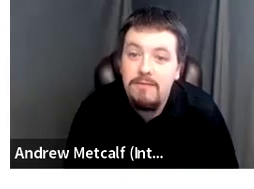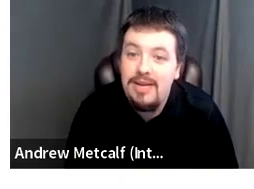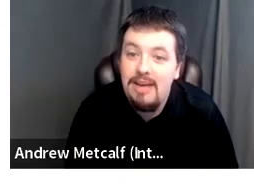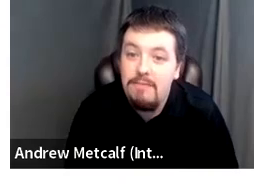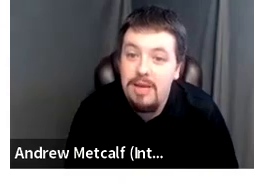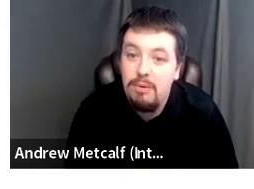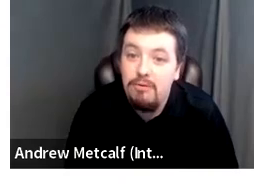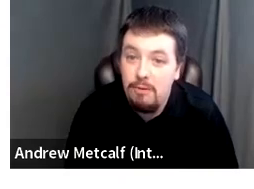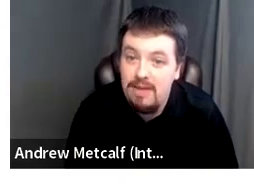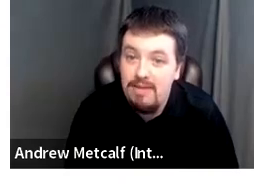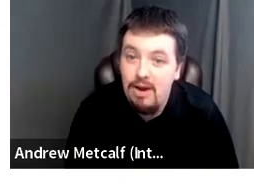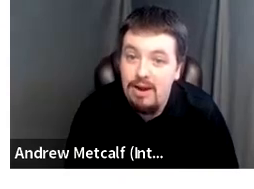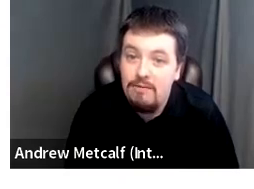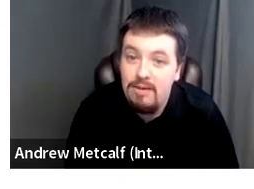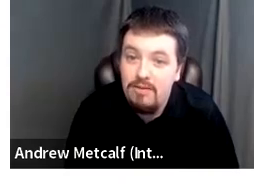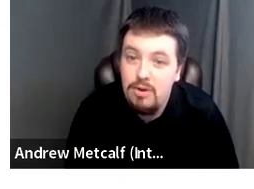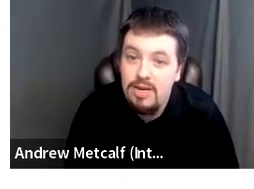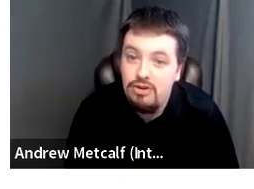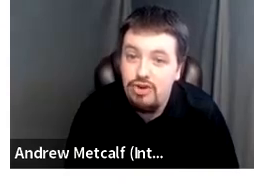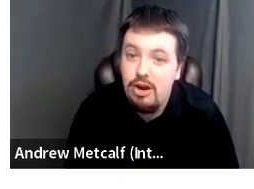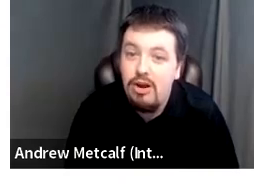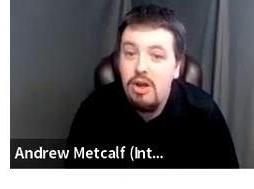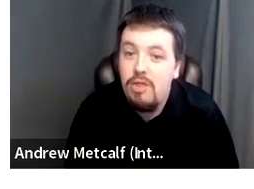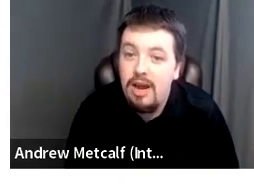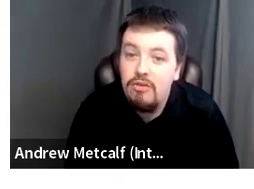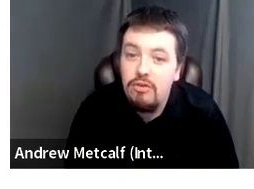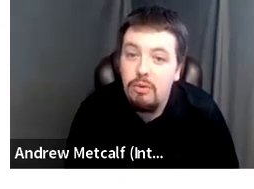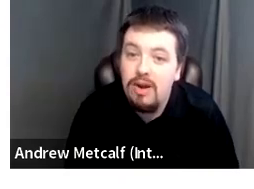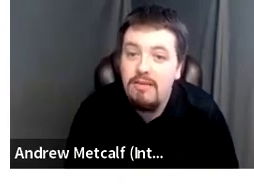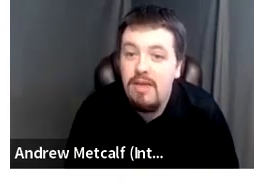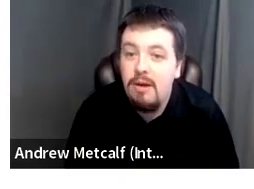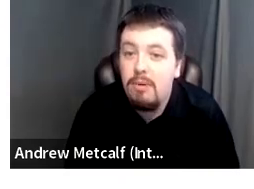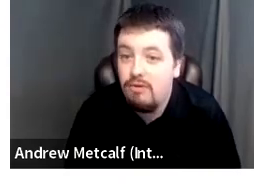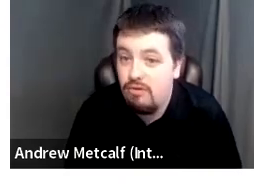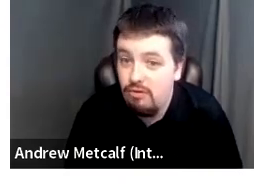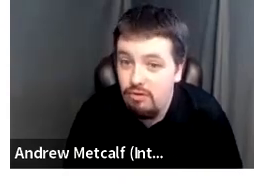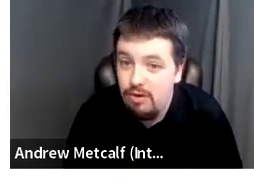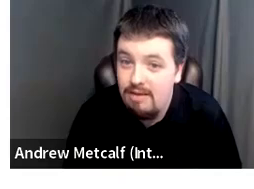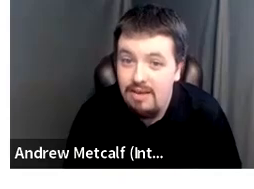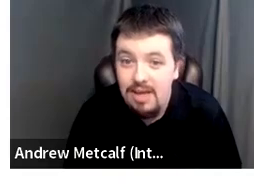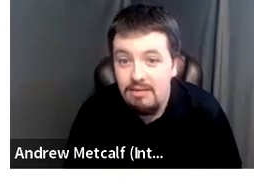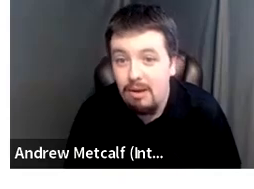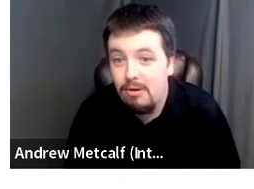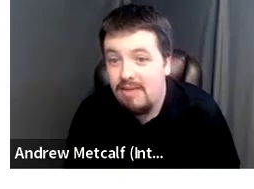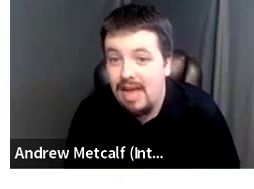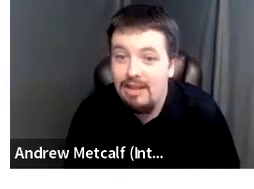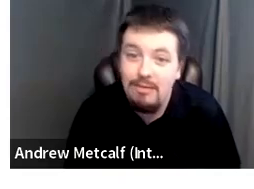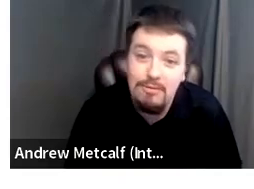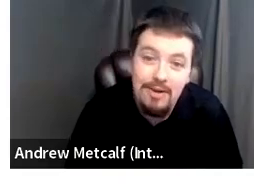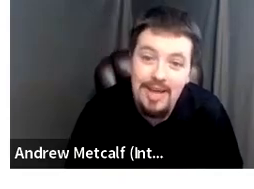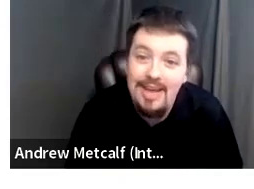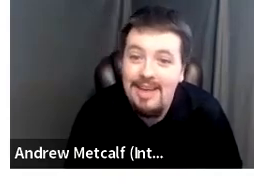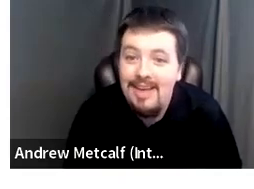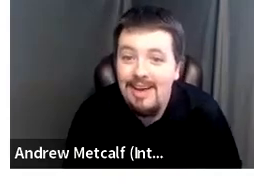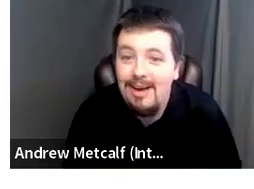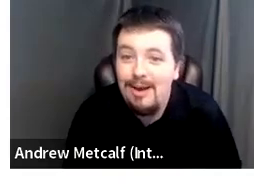going to be for deaf people from this area, from this community, to share their stories, their personal stories. Some are sad, some